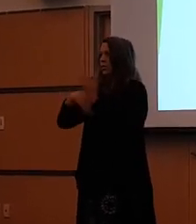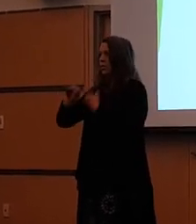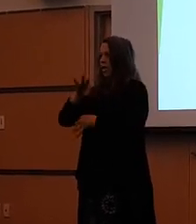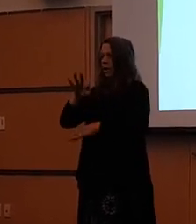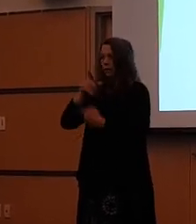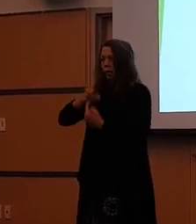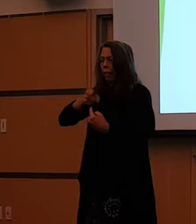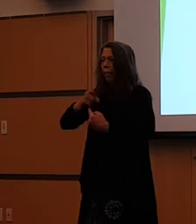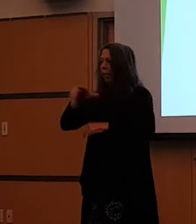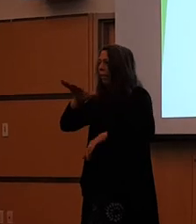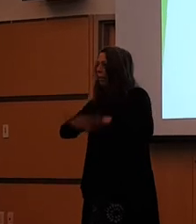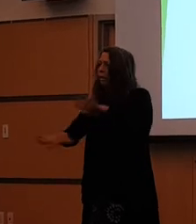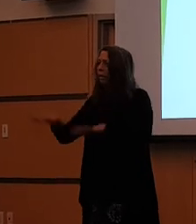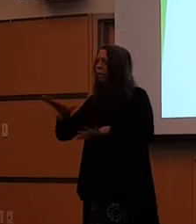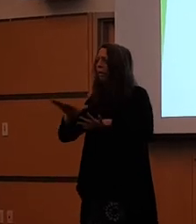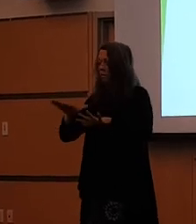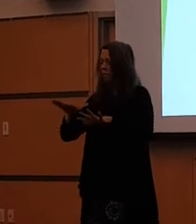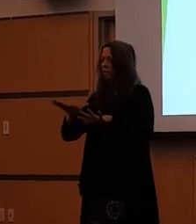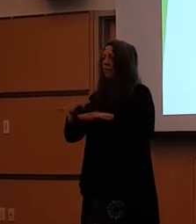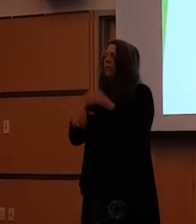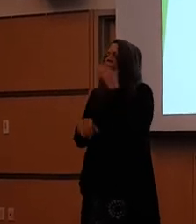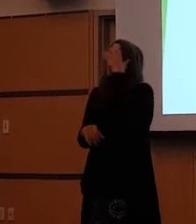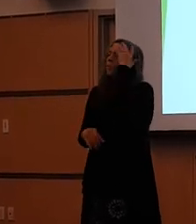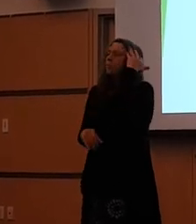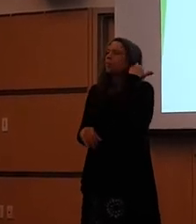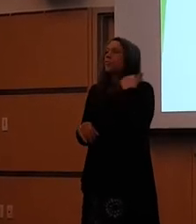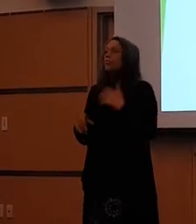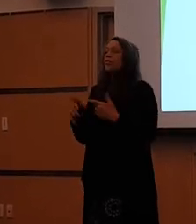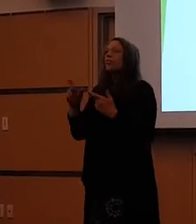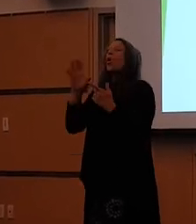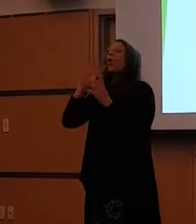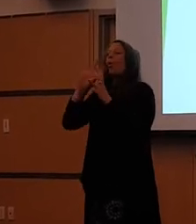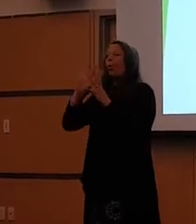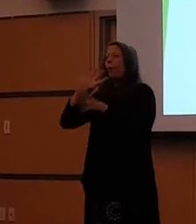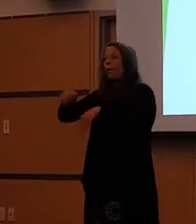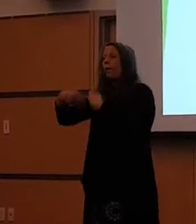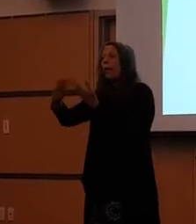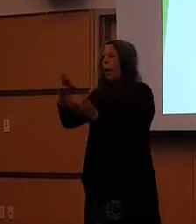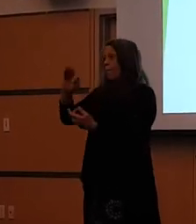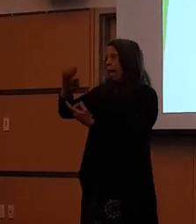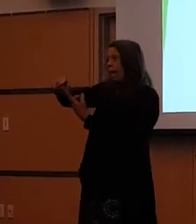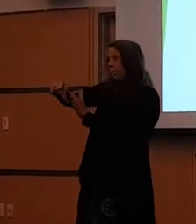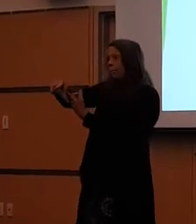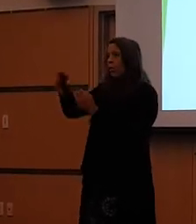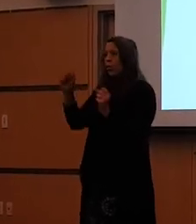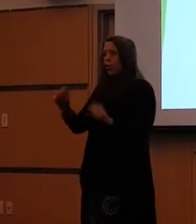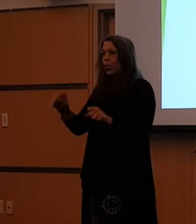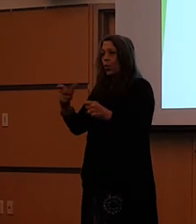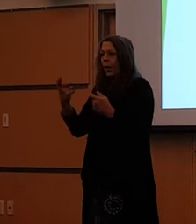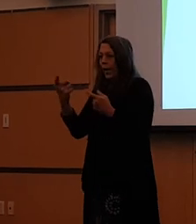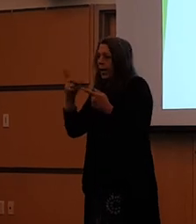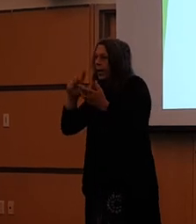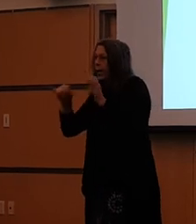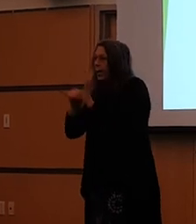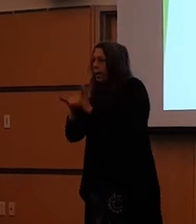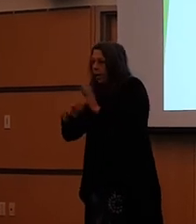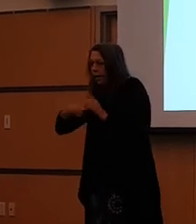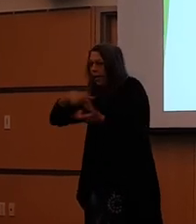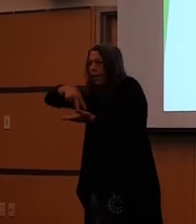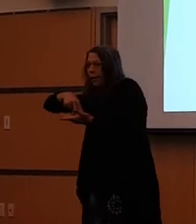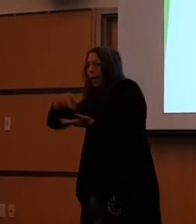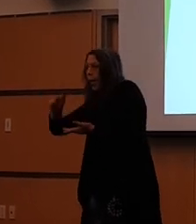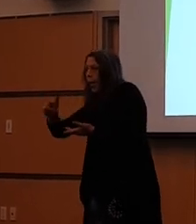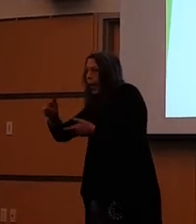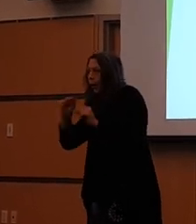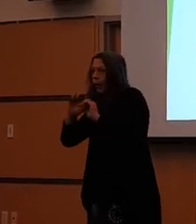That is going to provide a map, an interactive map, to the students or to the whole